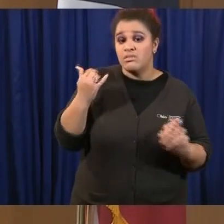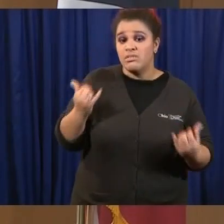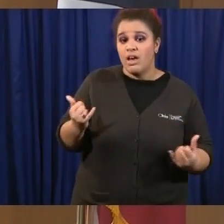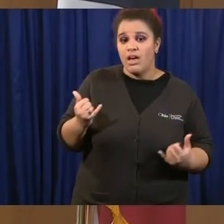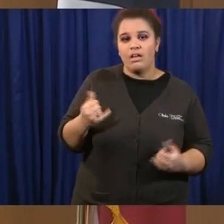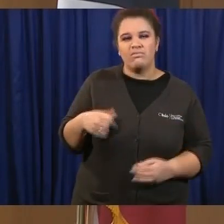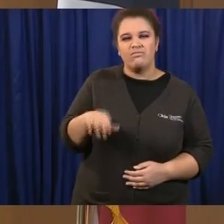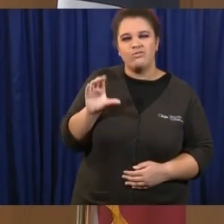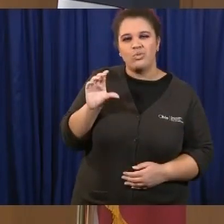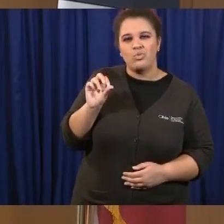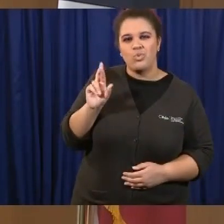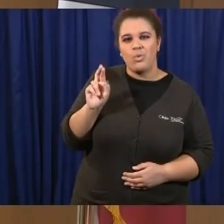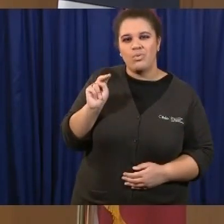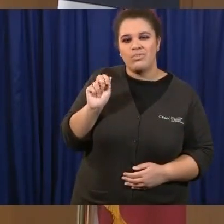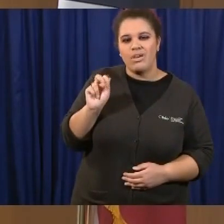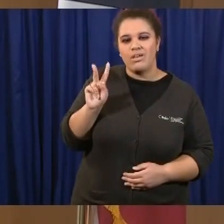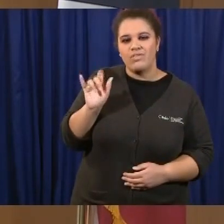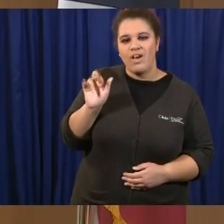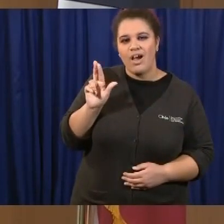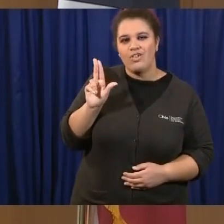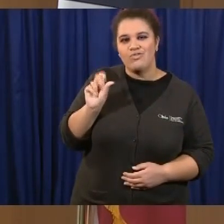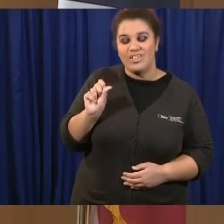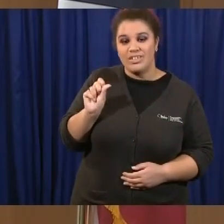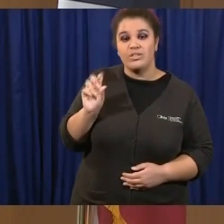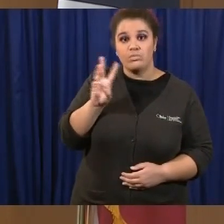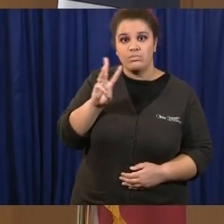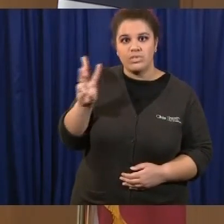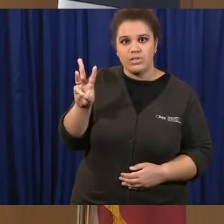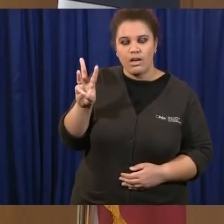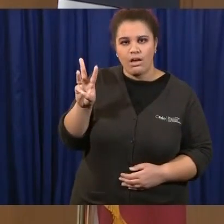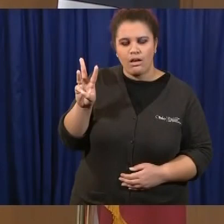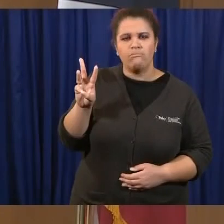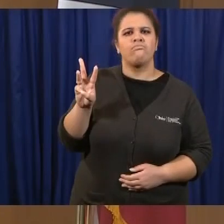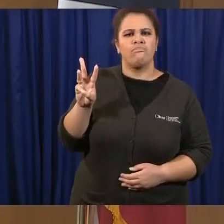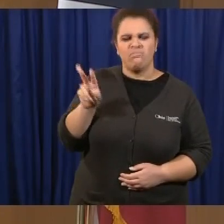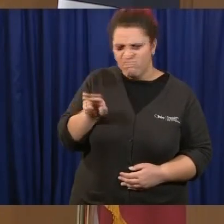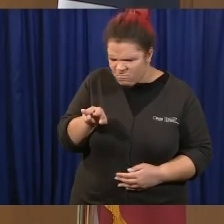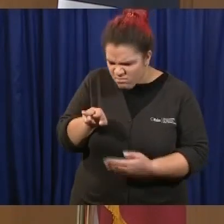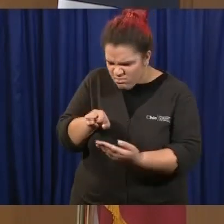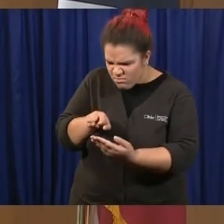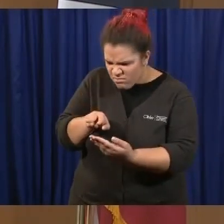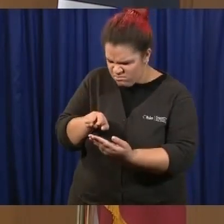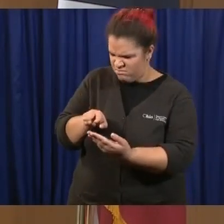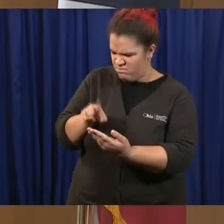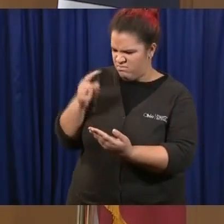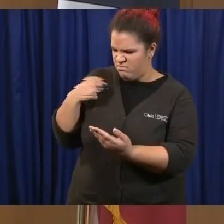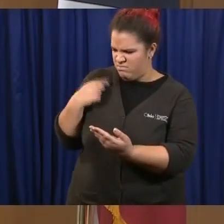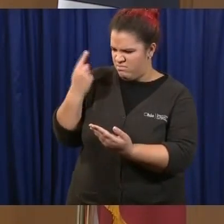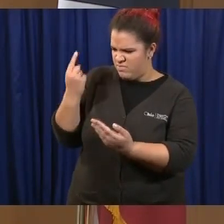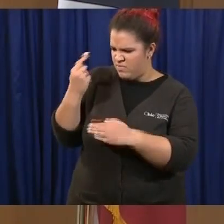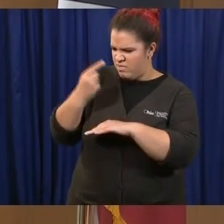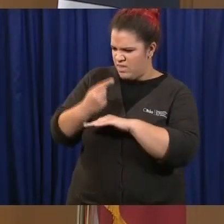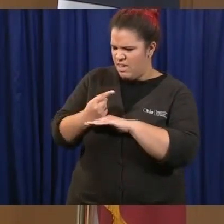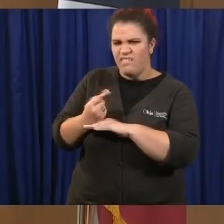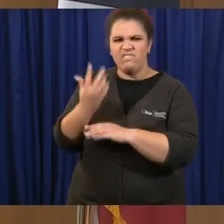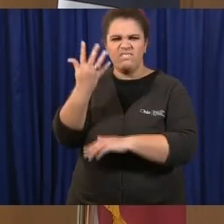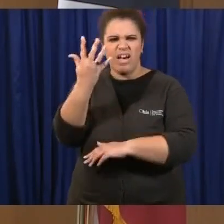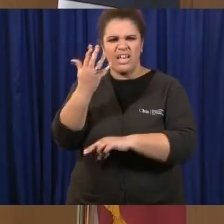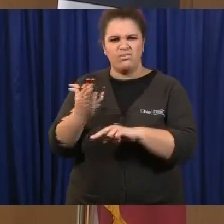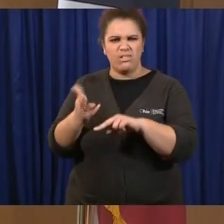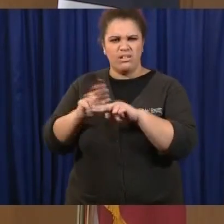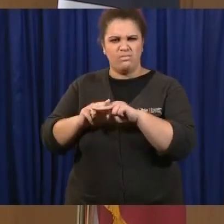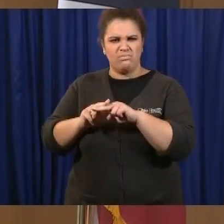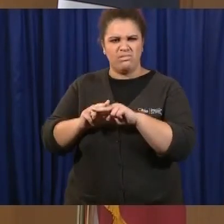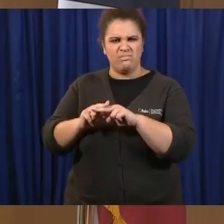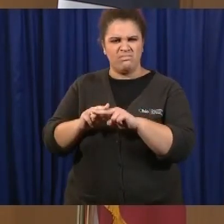only, there are far fewer than that, about 5 over the previous day. I'm assuming this is because